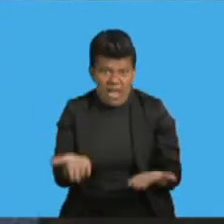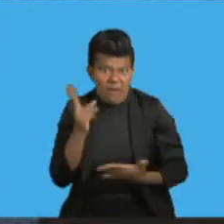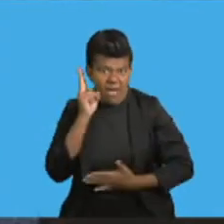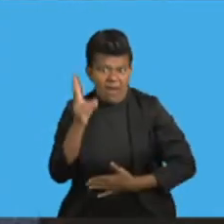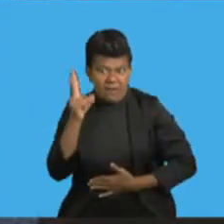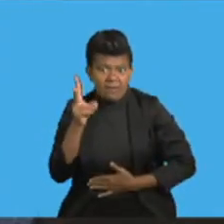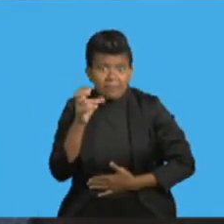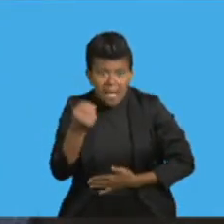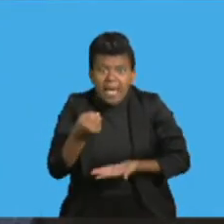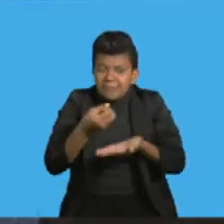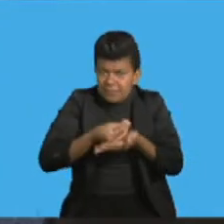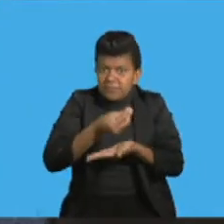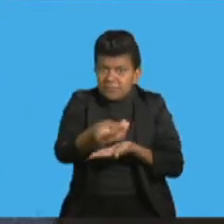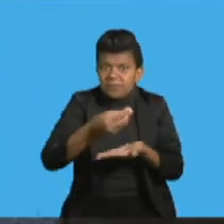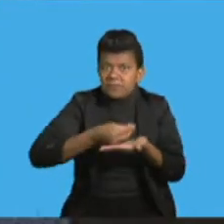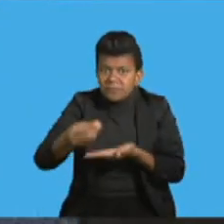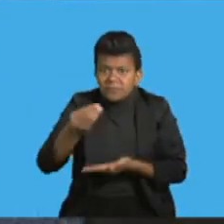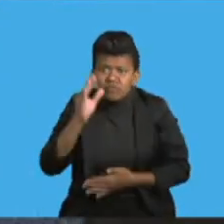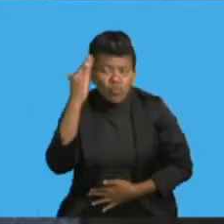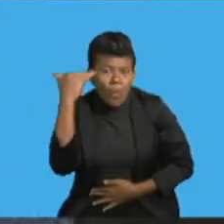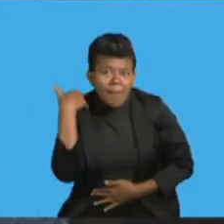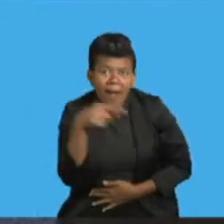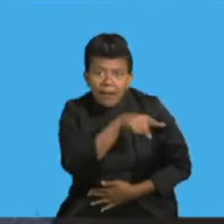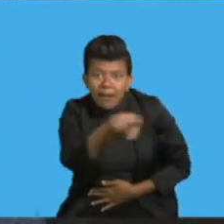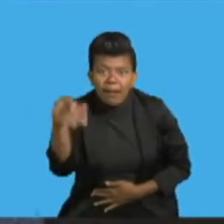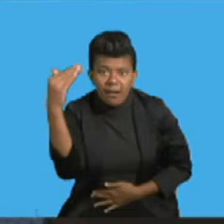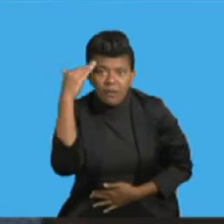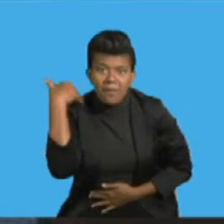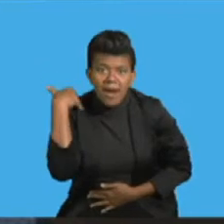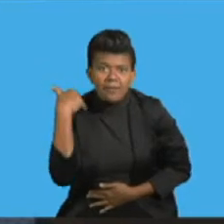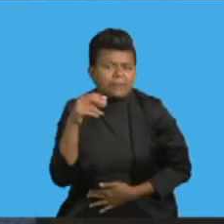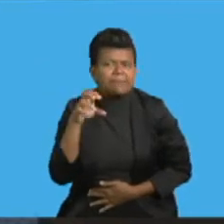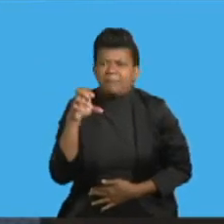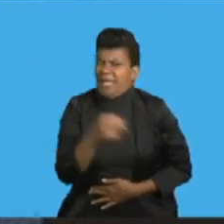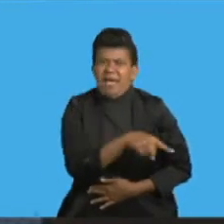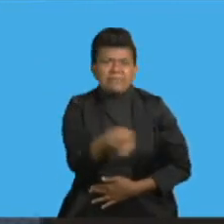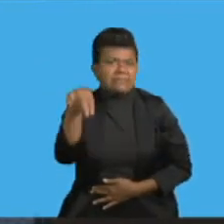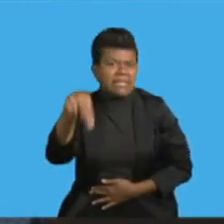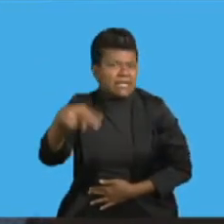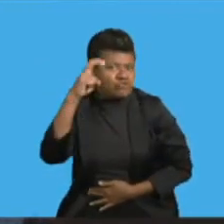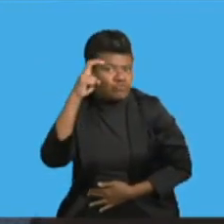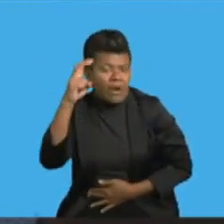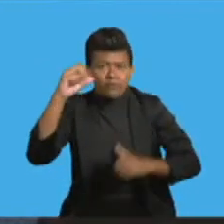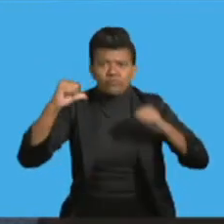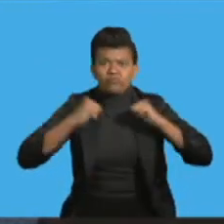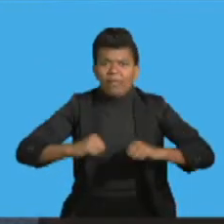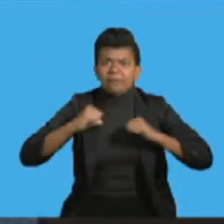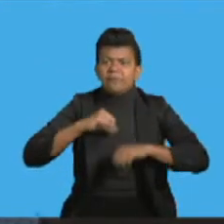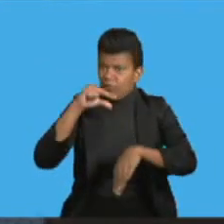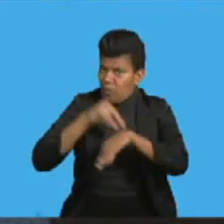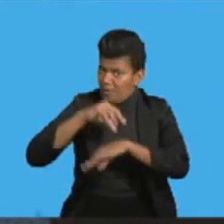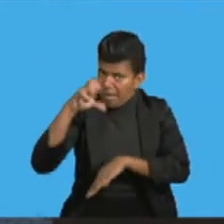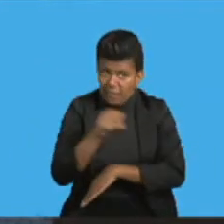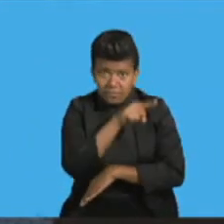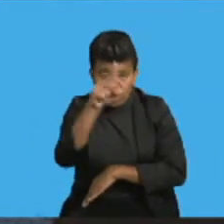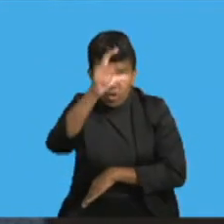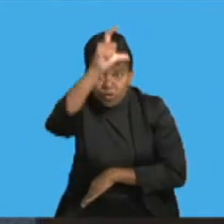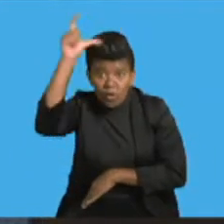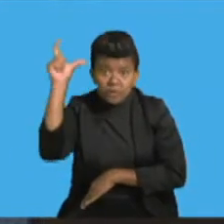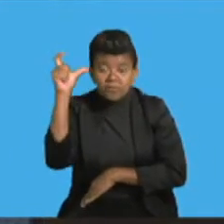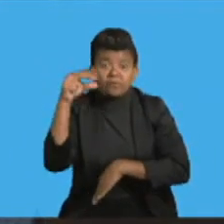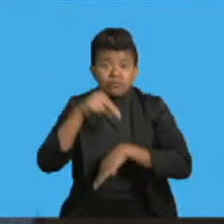to refresh their memory, and refresher training on the guidelines was organized. We also developed a task force like we did for